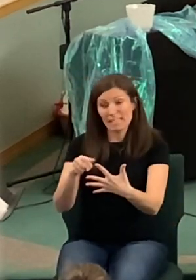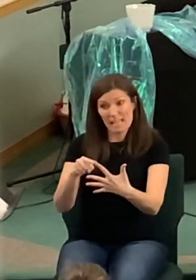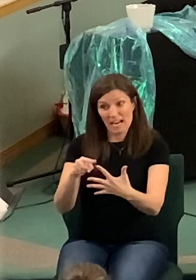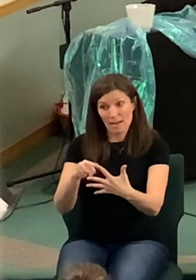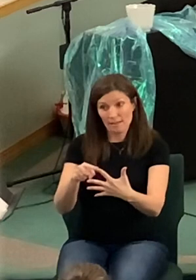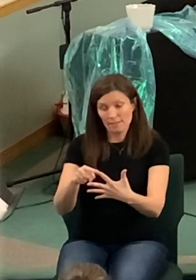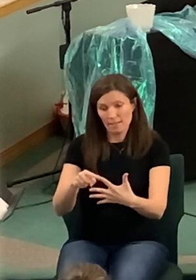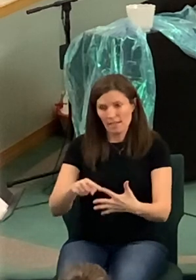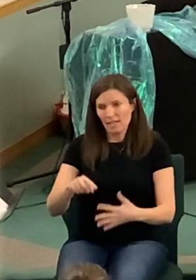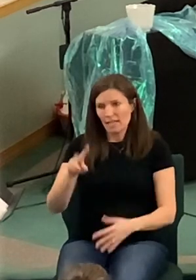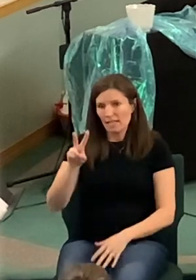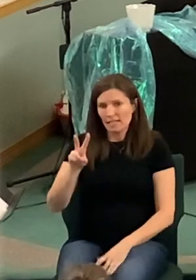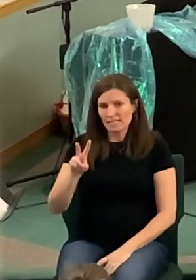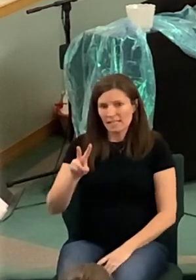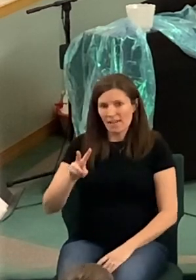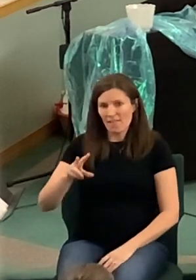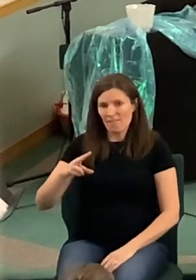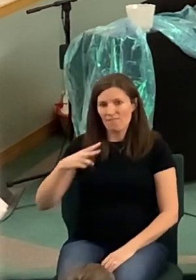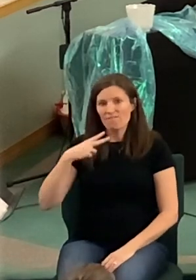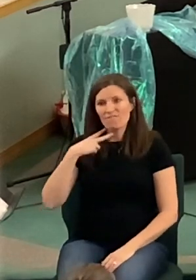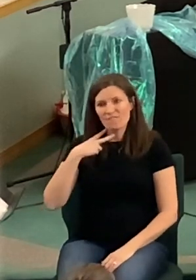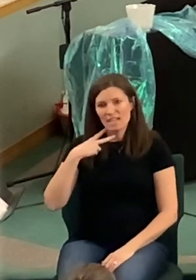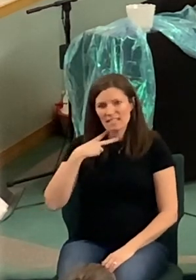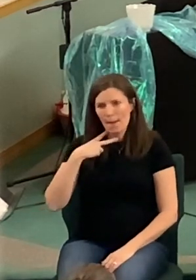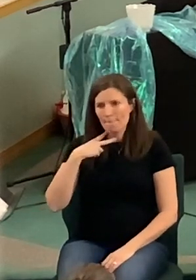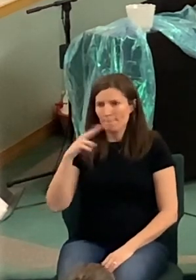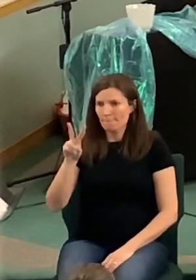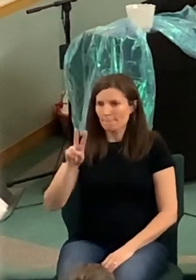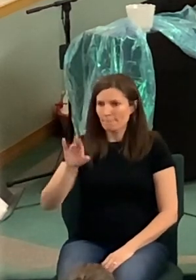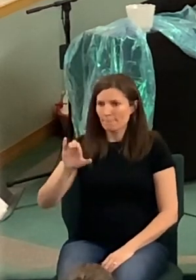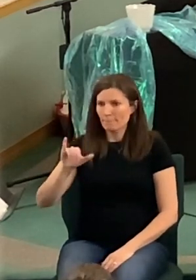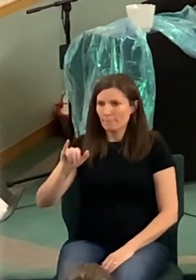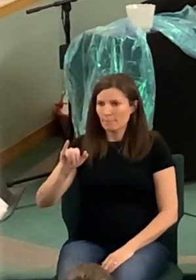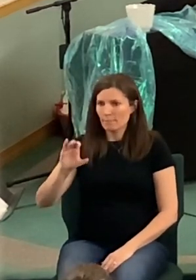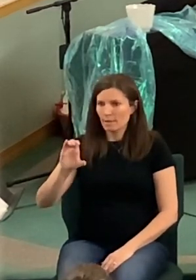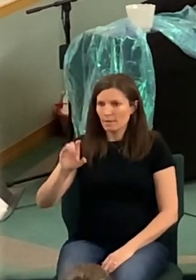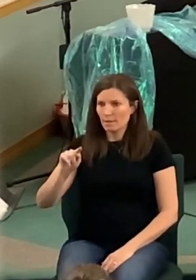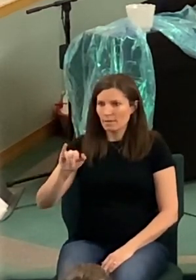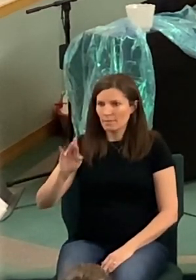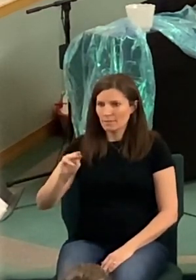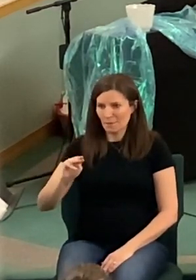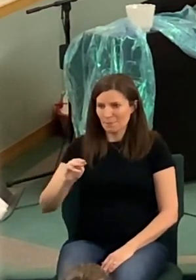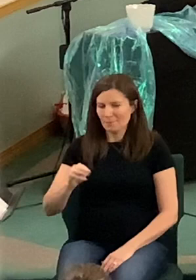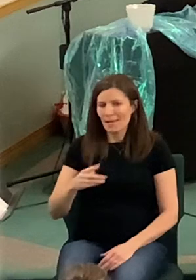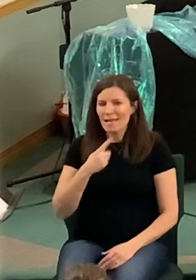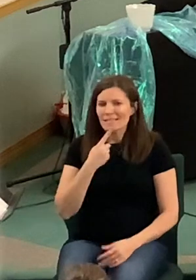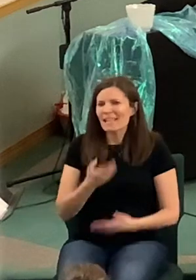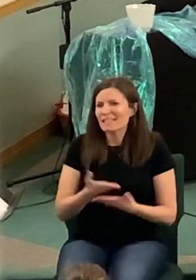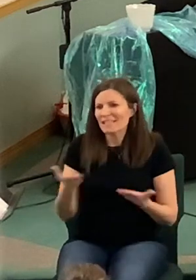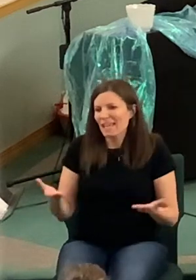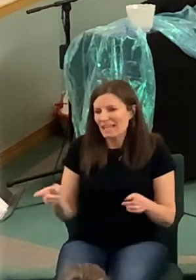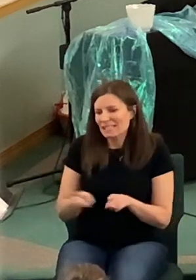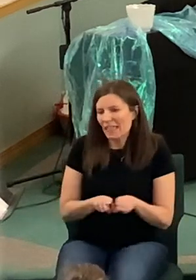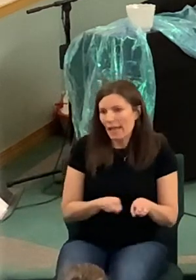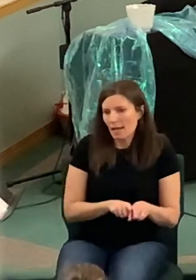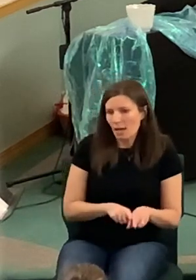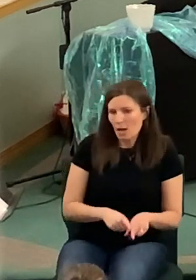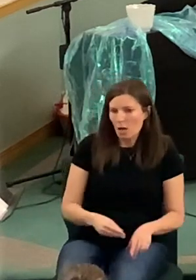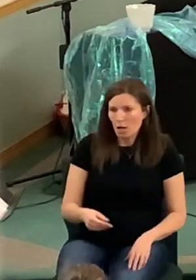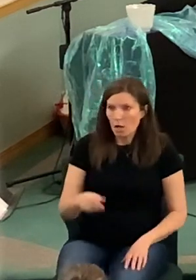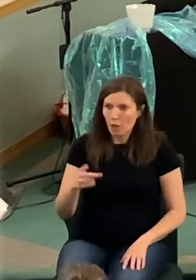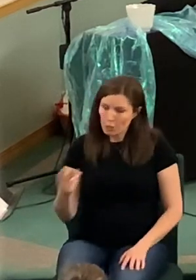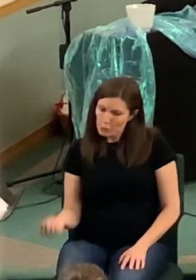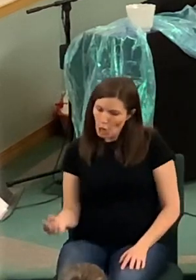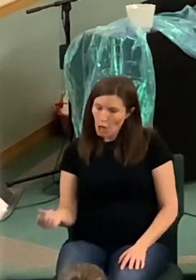The victim is the work equivalent of the student who claims the dog ate my homework in school. There are hundreds